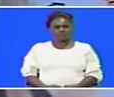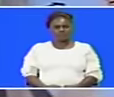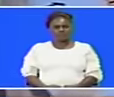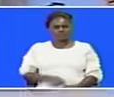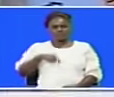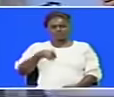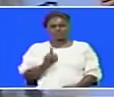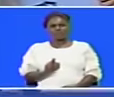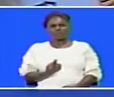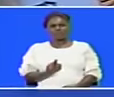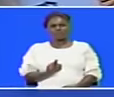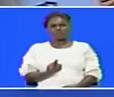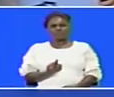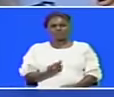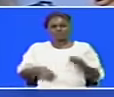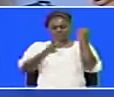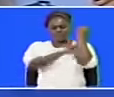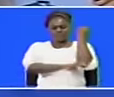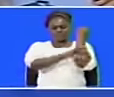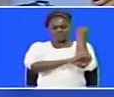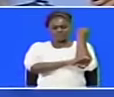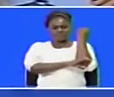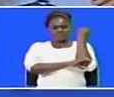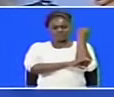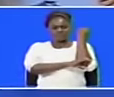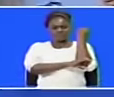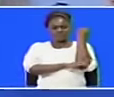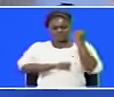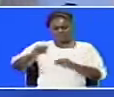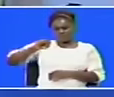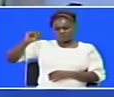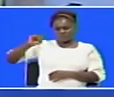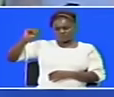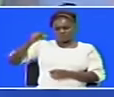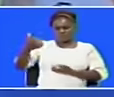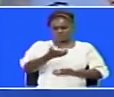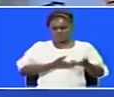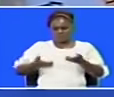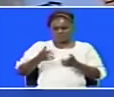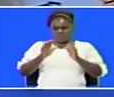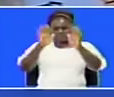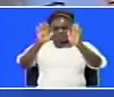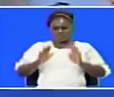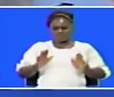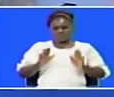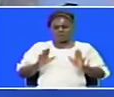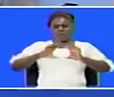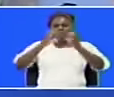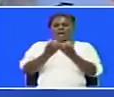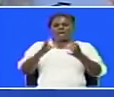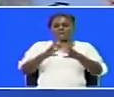We are a country whose political and economic importance to the world is growing.